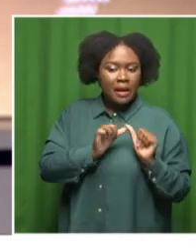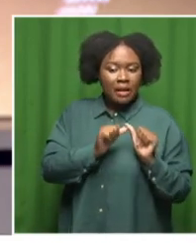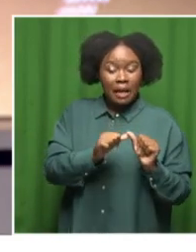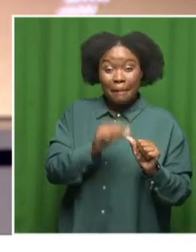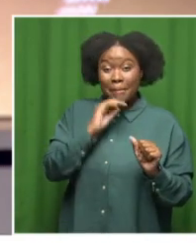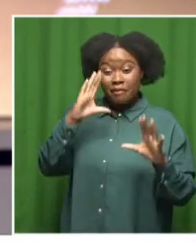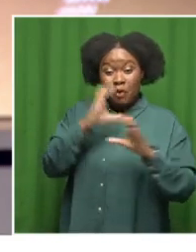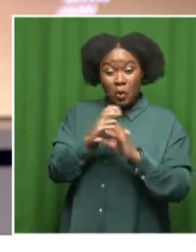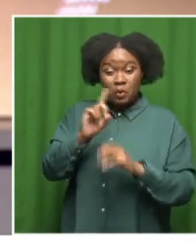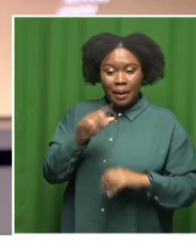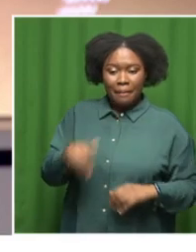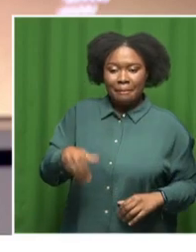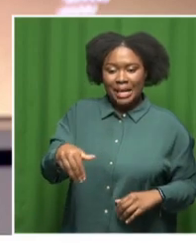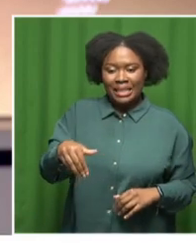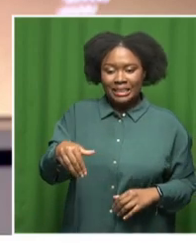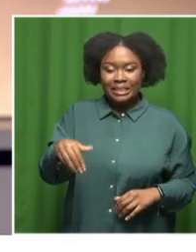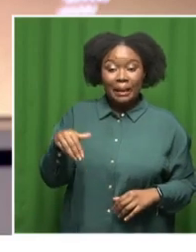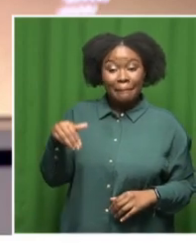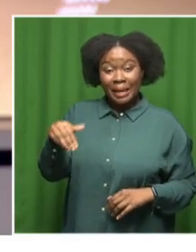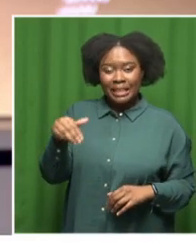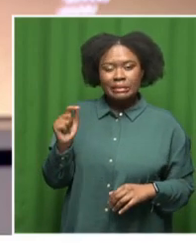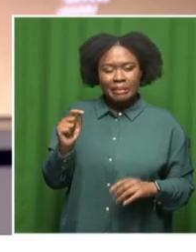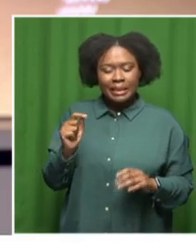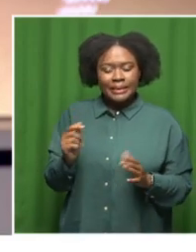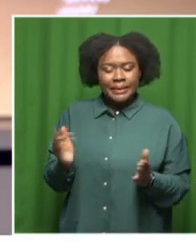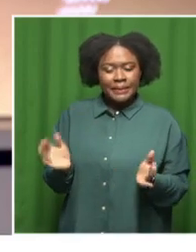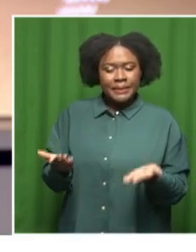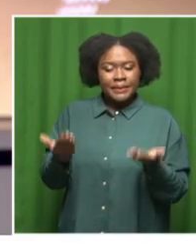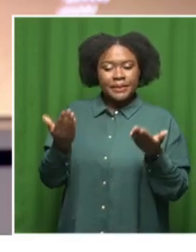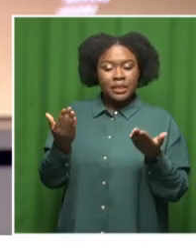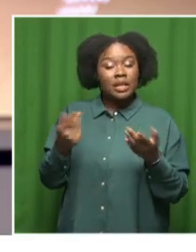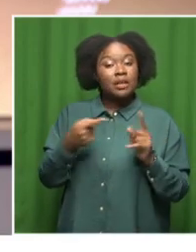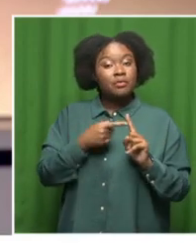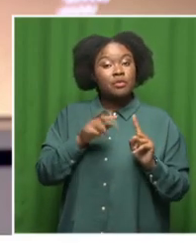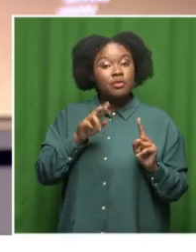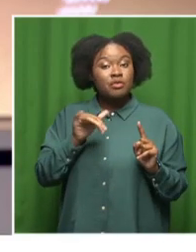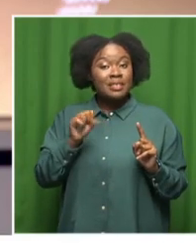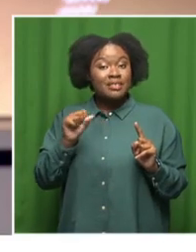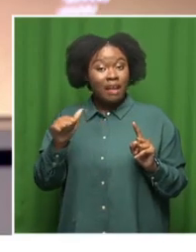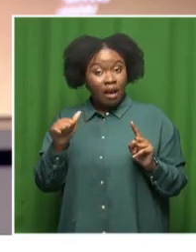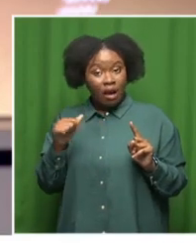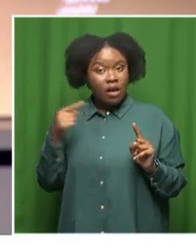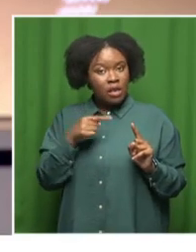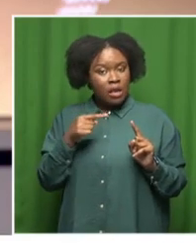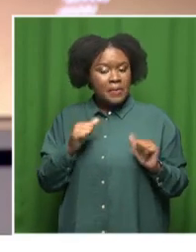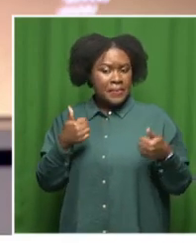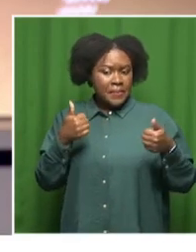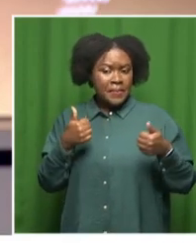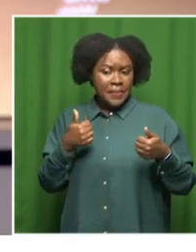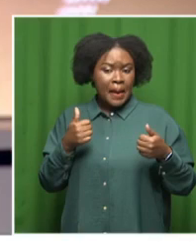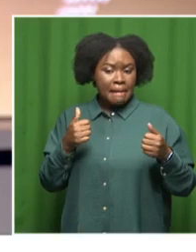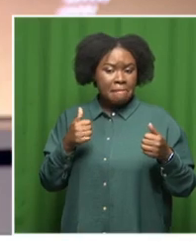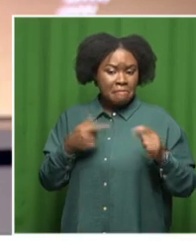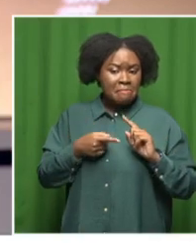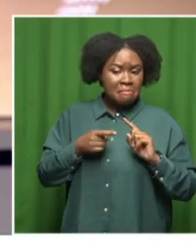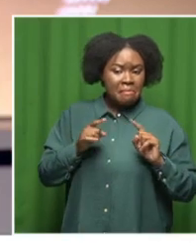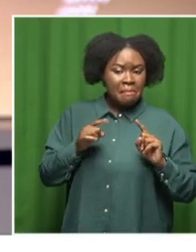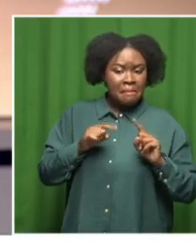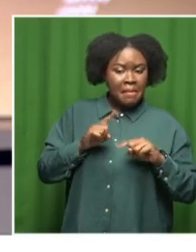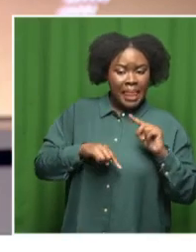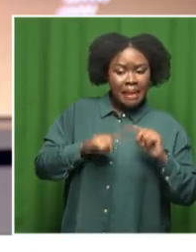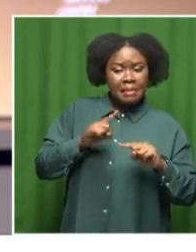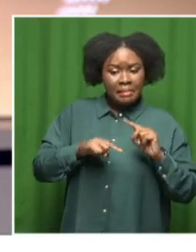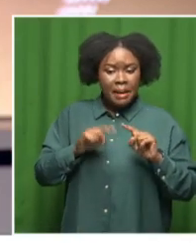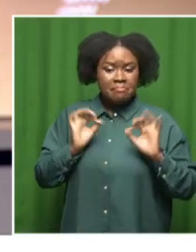the batters, finding balance. There's a matter of Reza Hendricks who's playing well but struggling to get into the